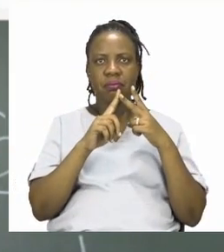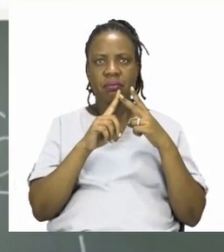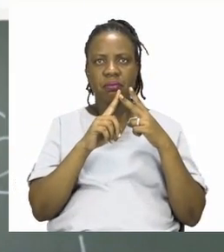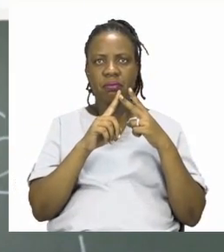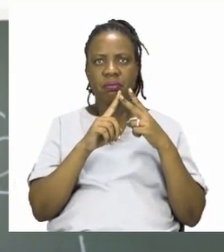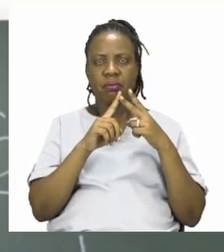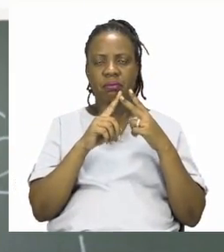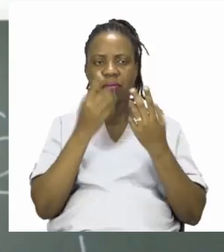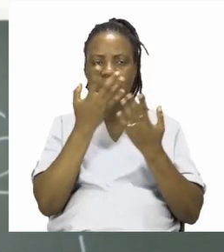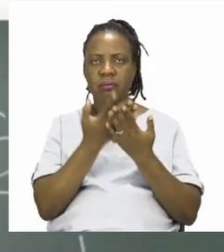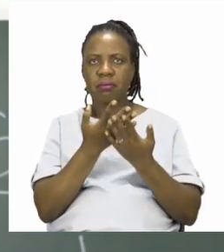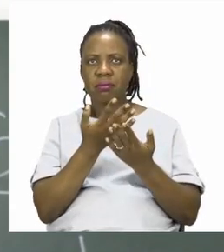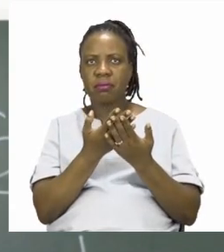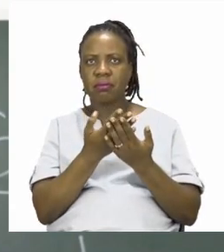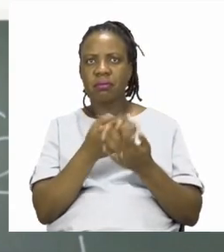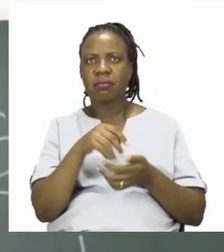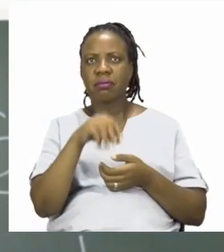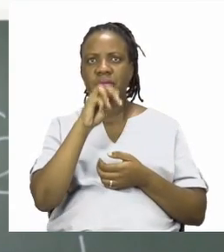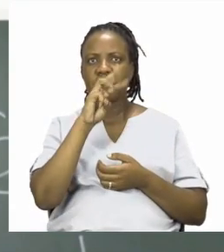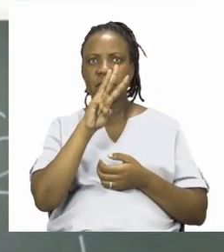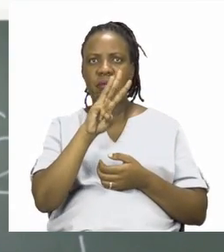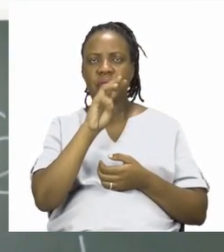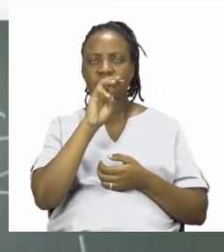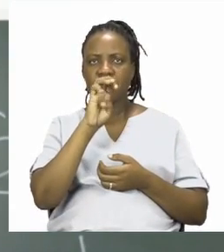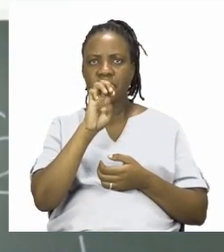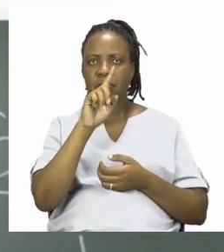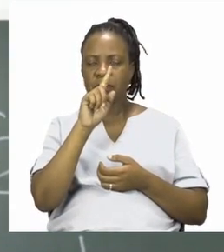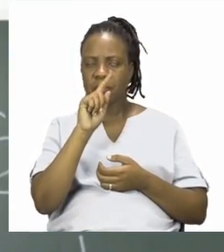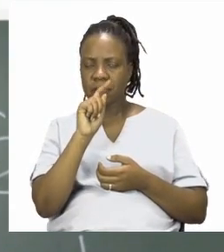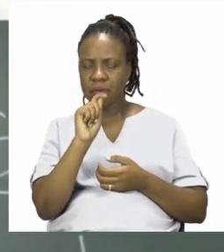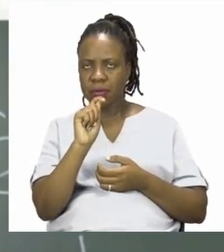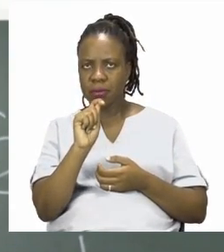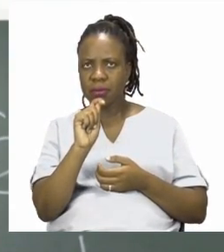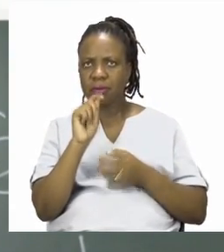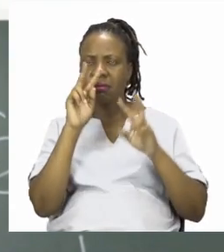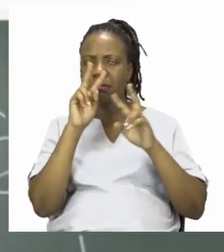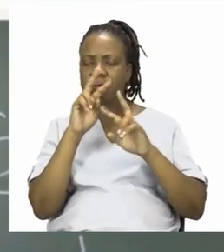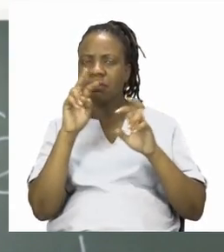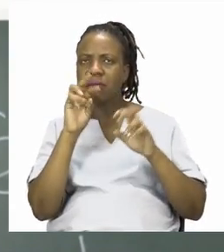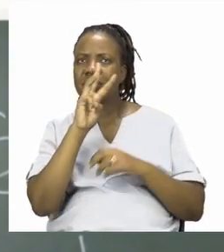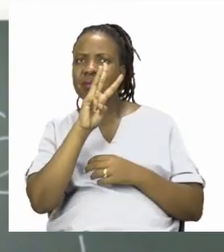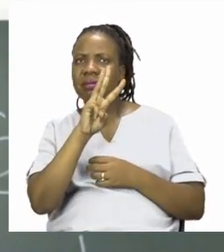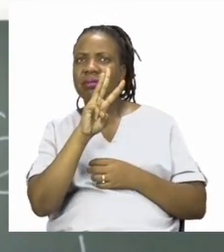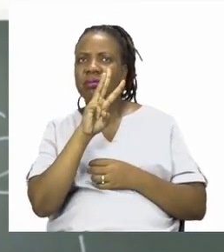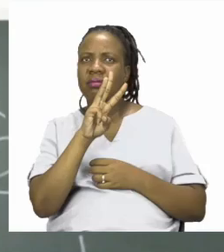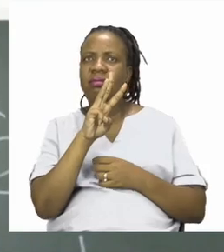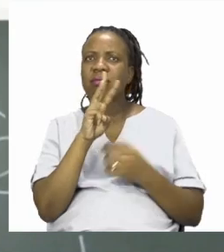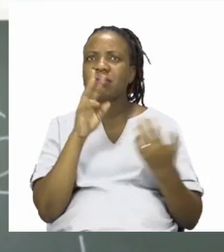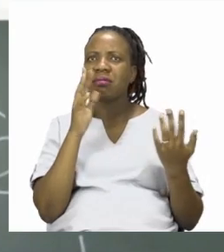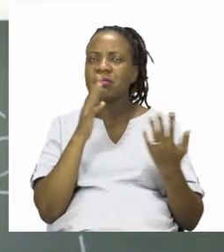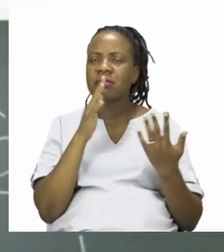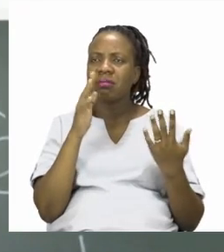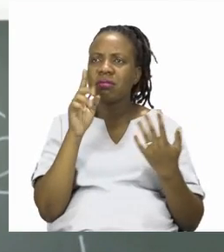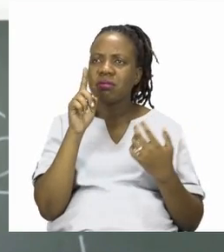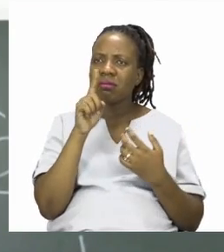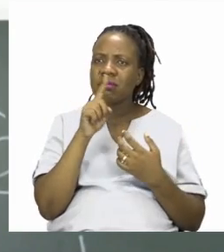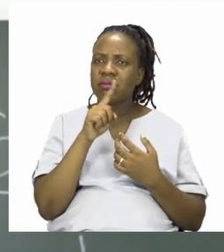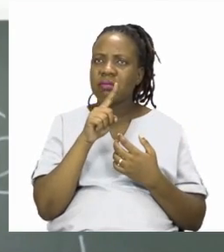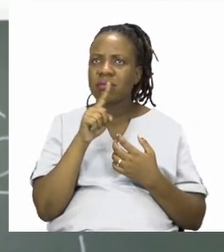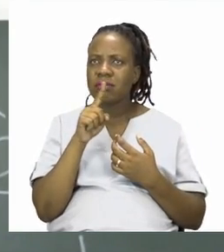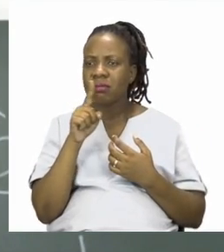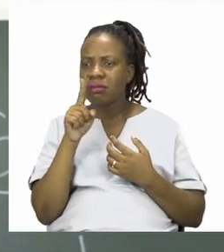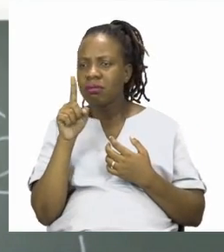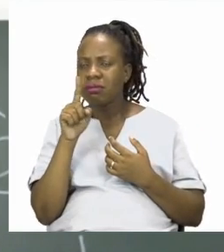wet. Now the word wet starts with a W. So let's look for W in our